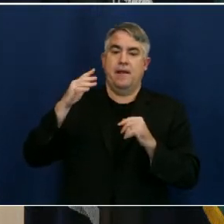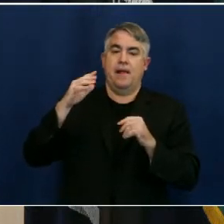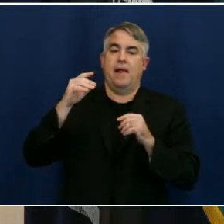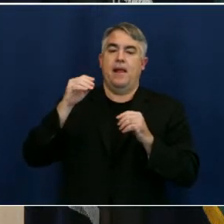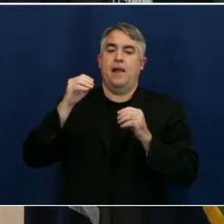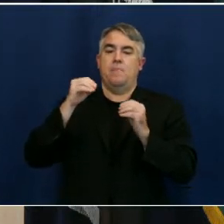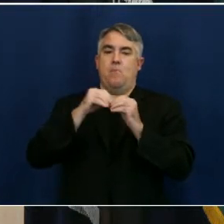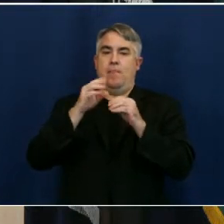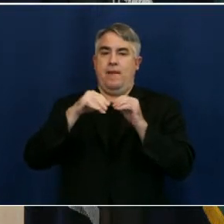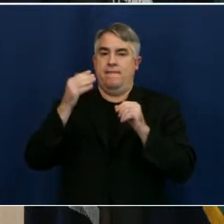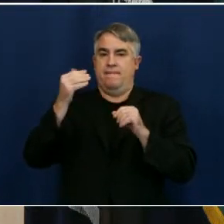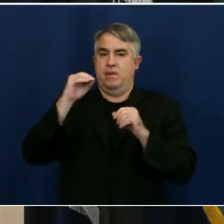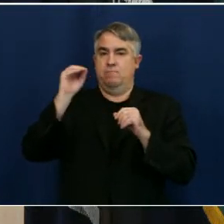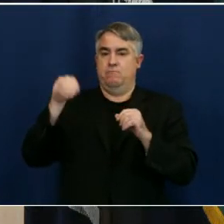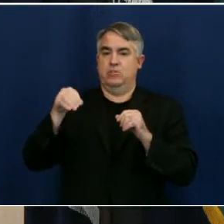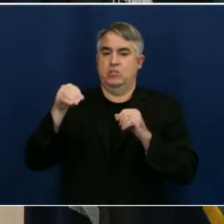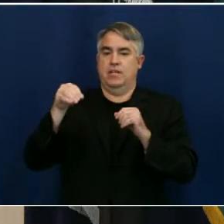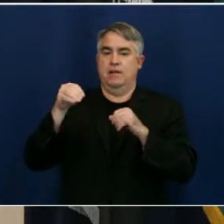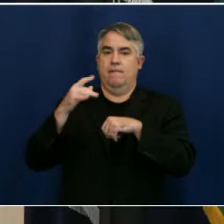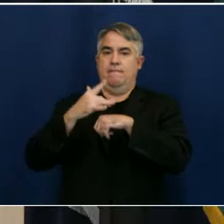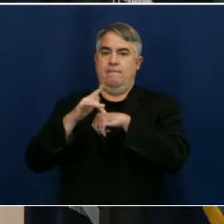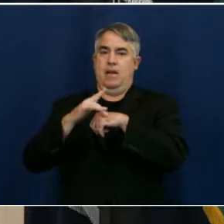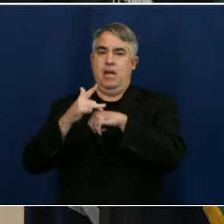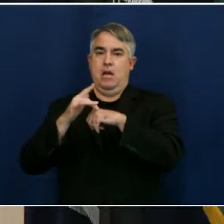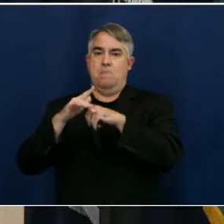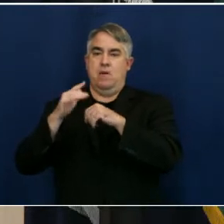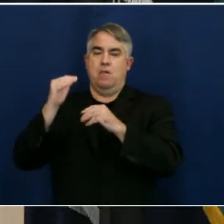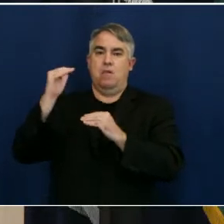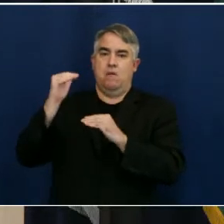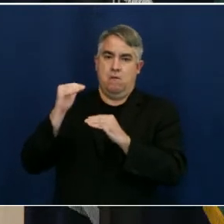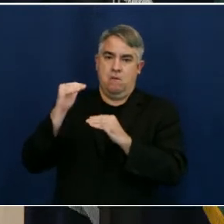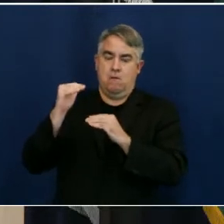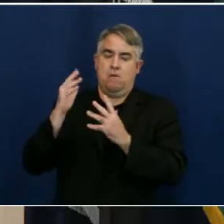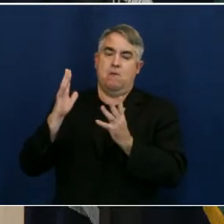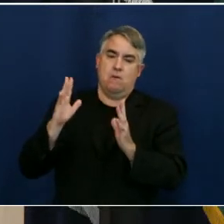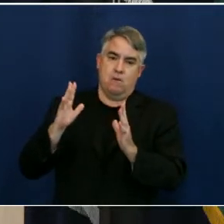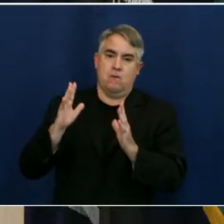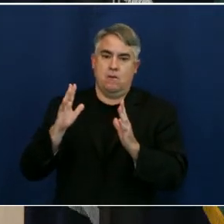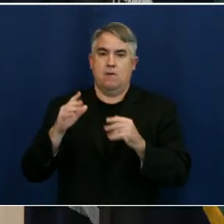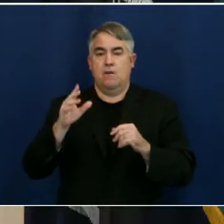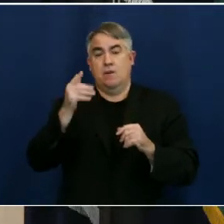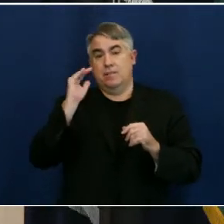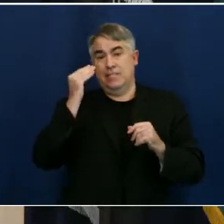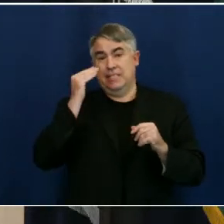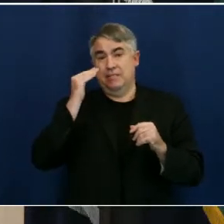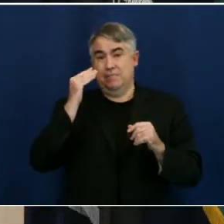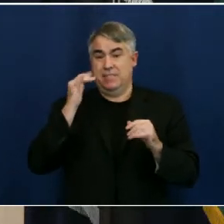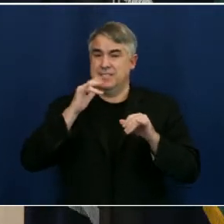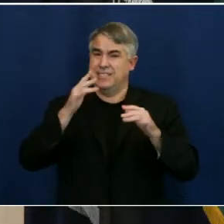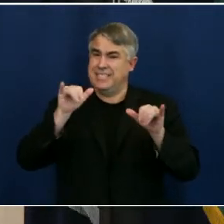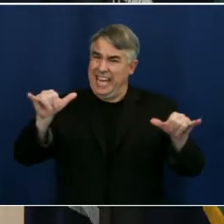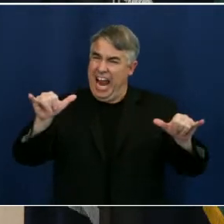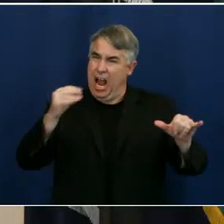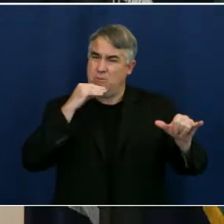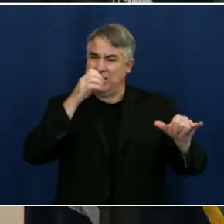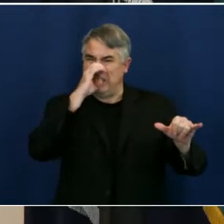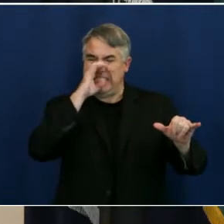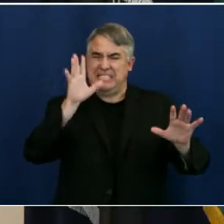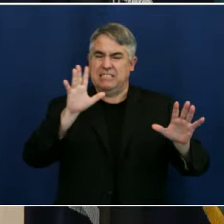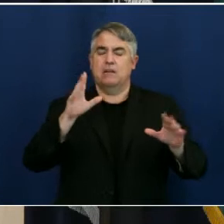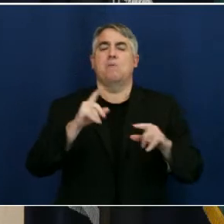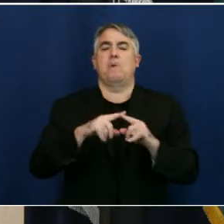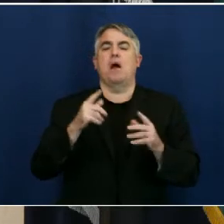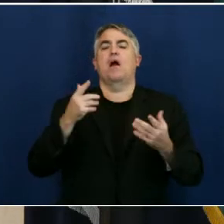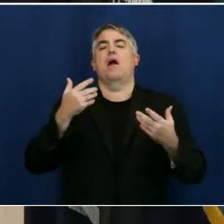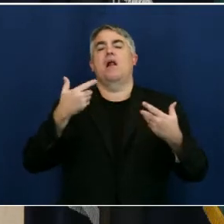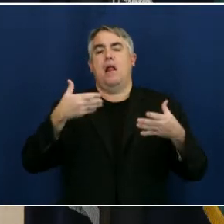15% threshold that triggered the regional stay-at-home orders. The practical impact of what that means is in San Diego County, we